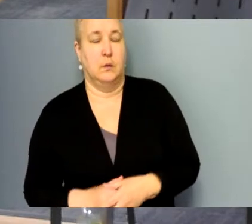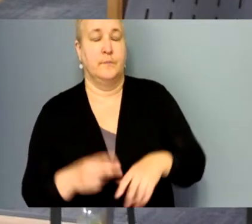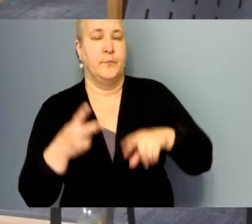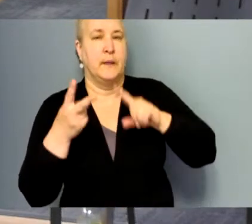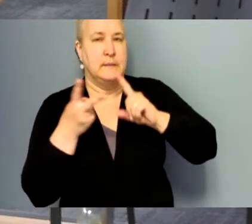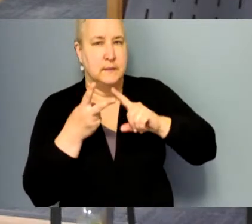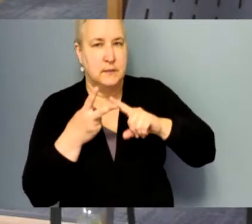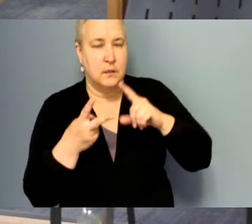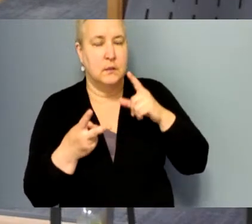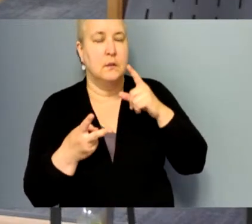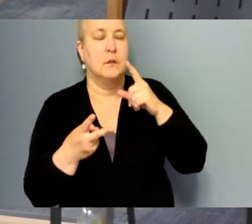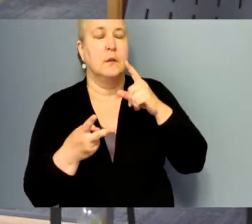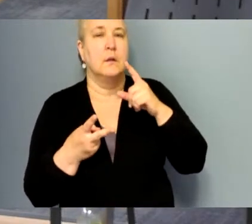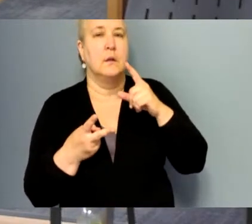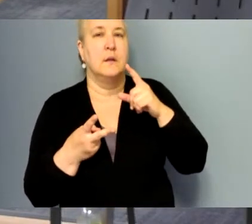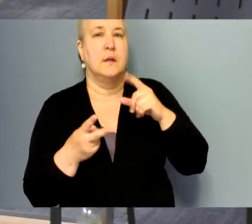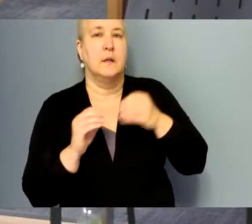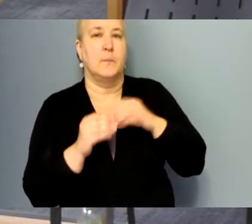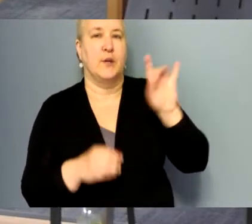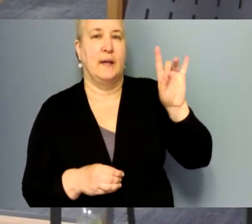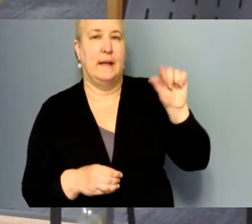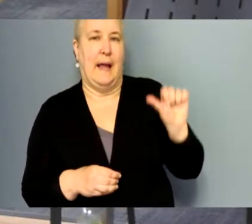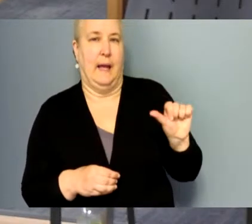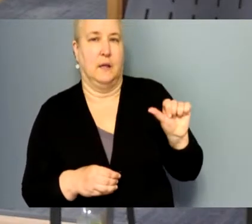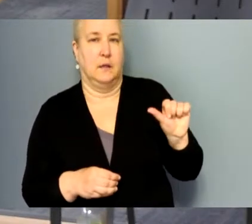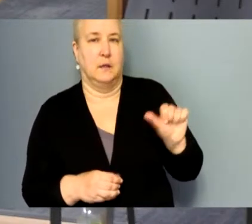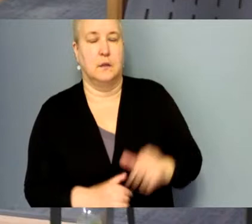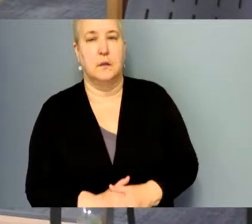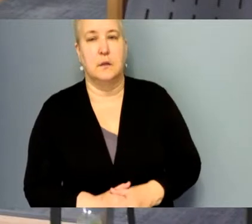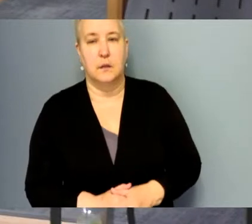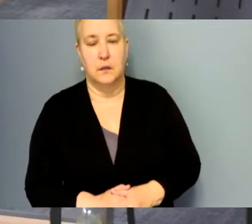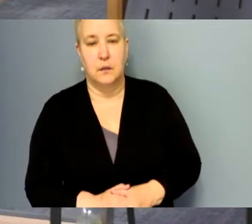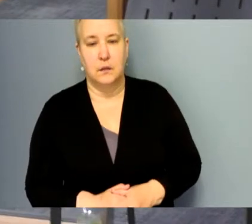Second thing is 8A.